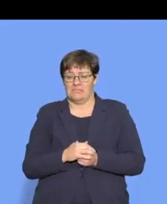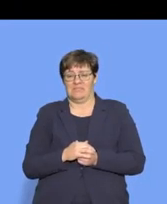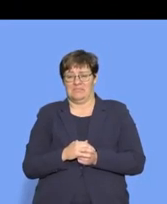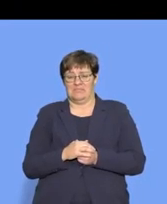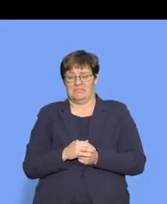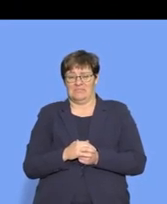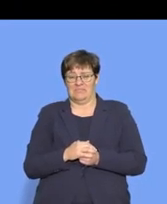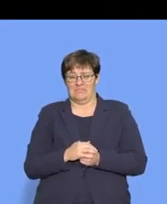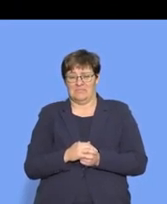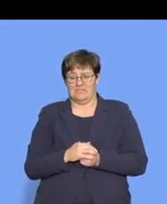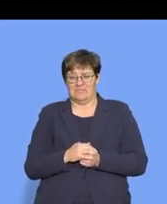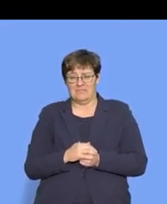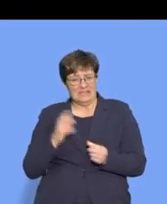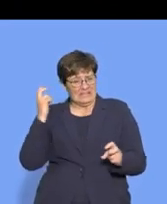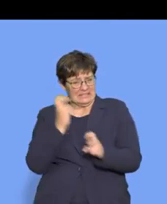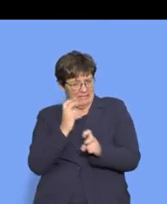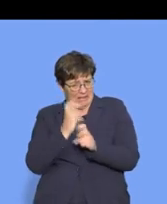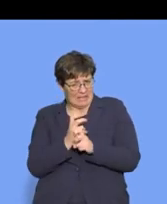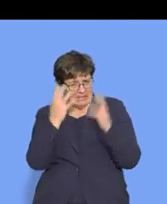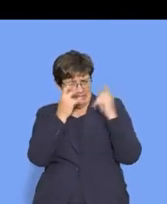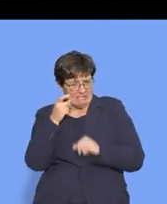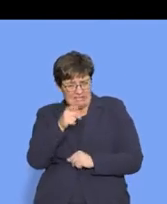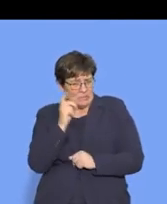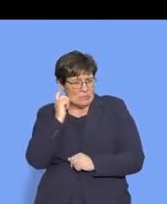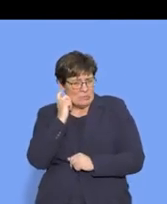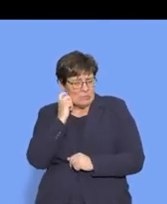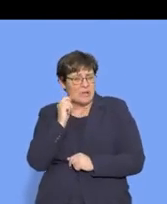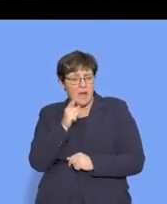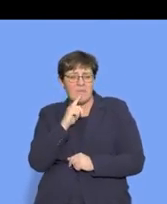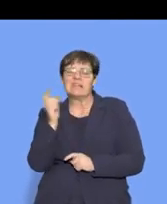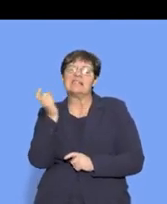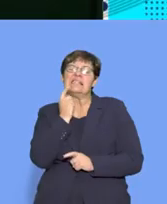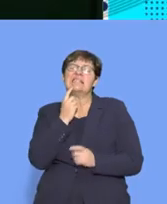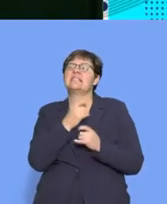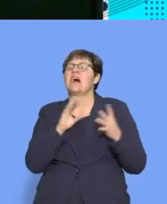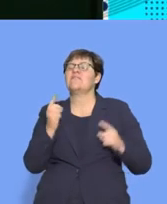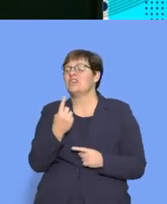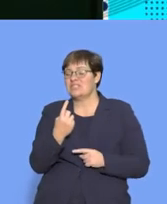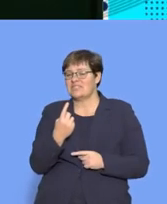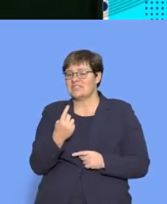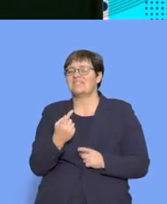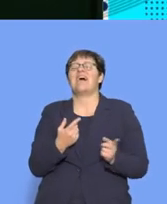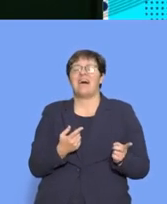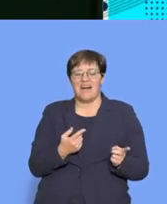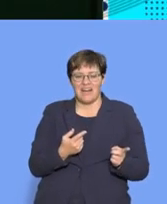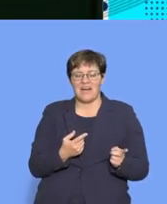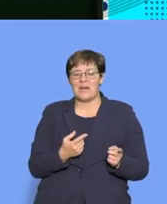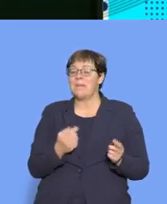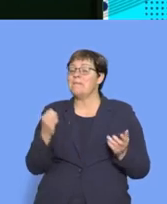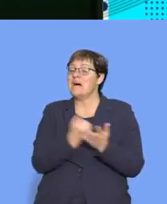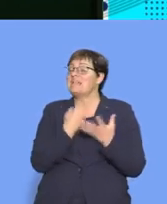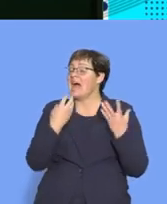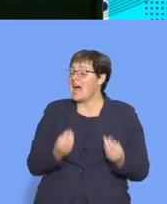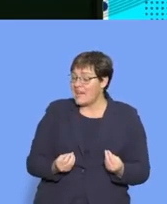this is quite difficult to work out what's going on, but we always start with the easy bit. And what's the easy bit? It's got to